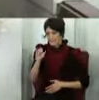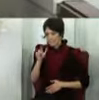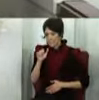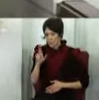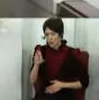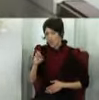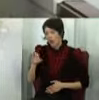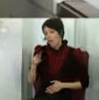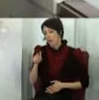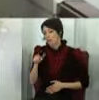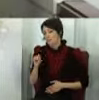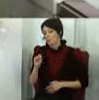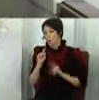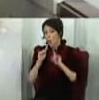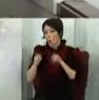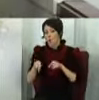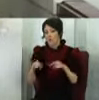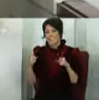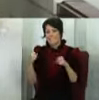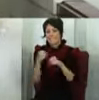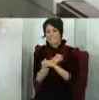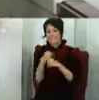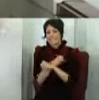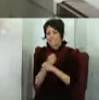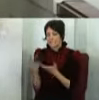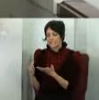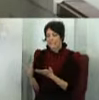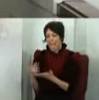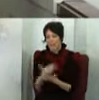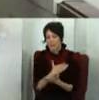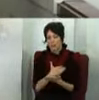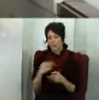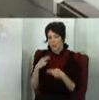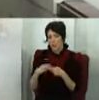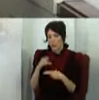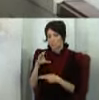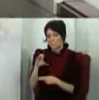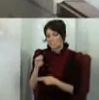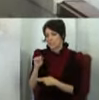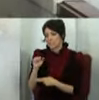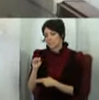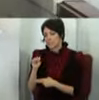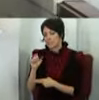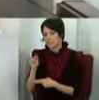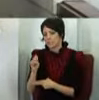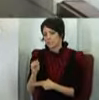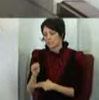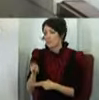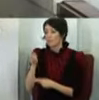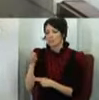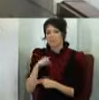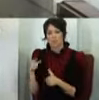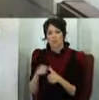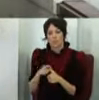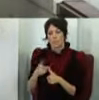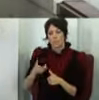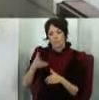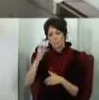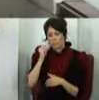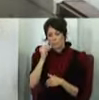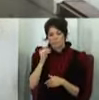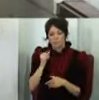taken throughout the empire. This was the first census when Quirinius was governor of Syria. Everyone had to